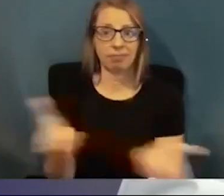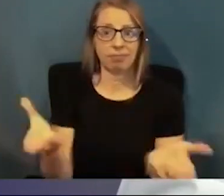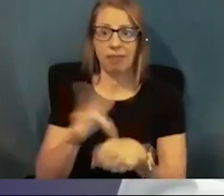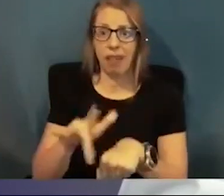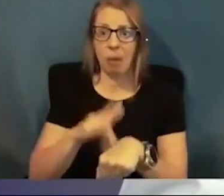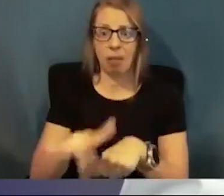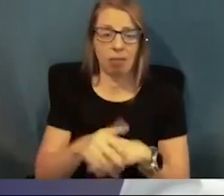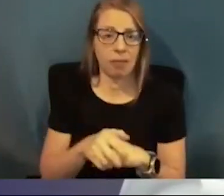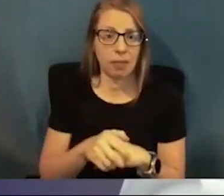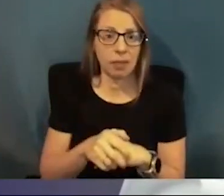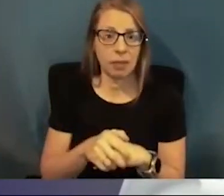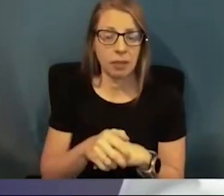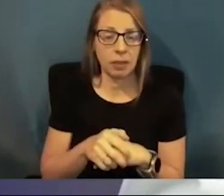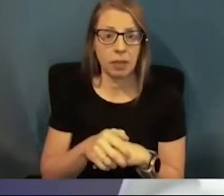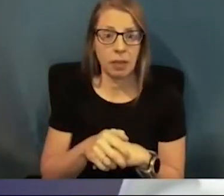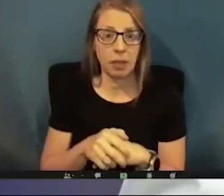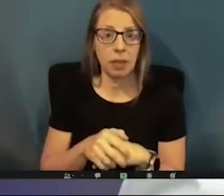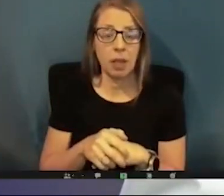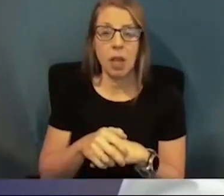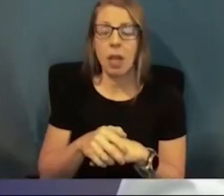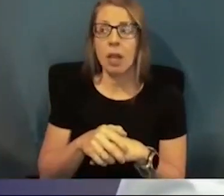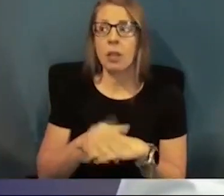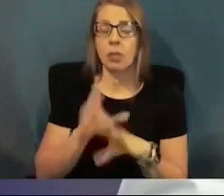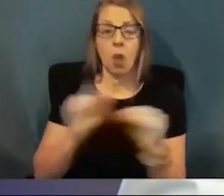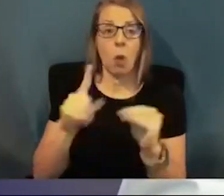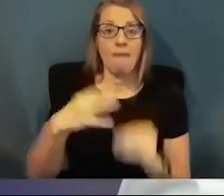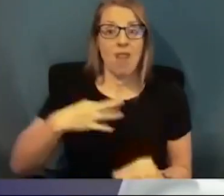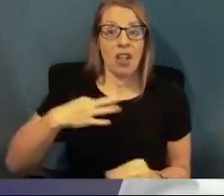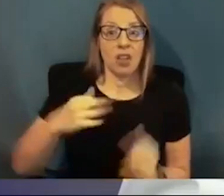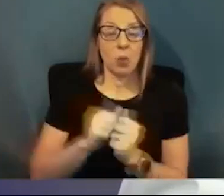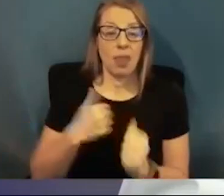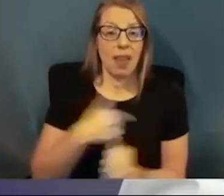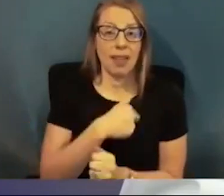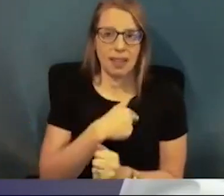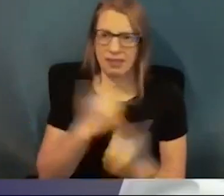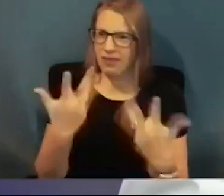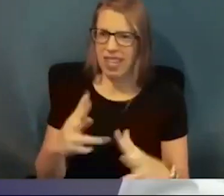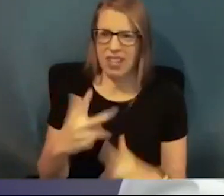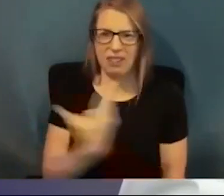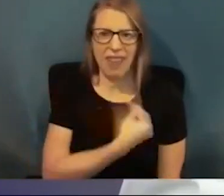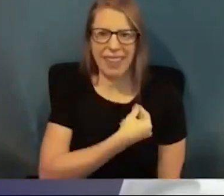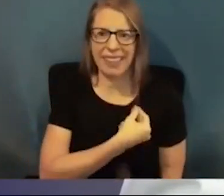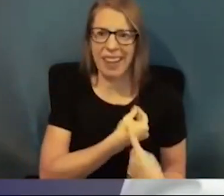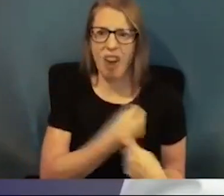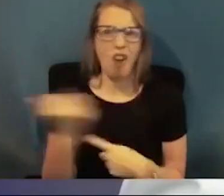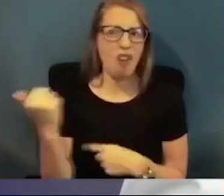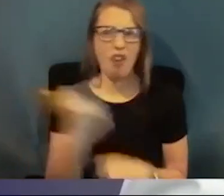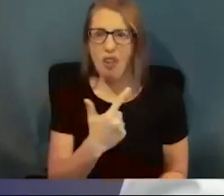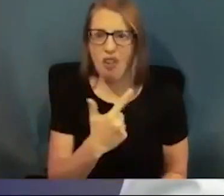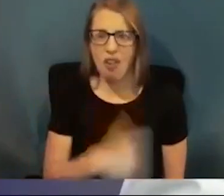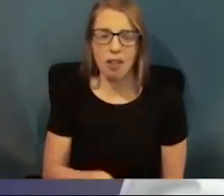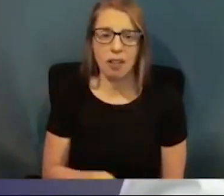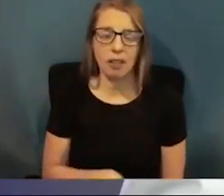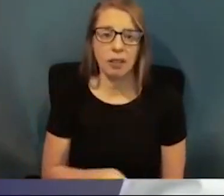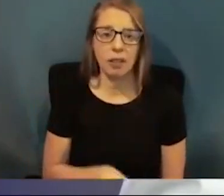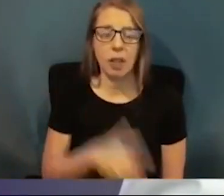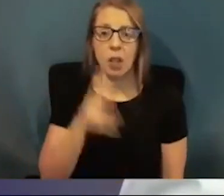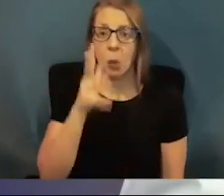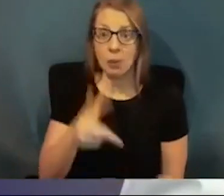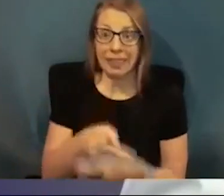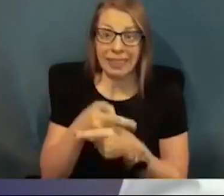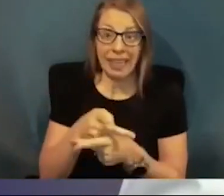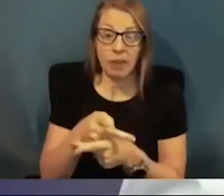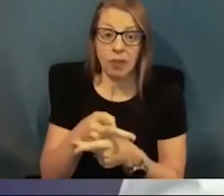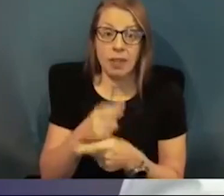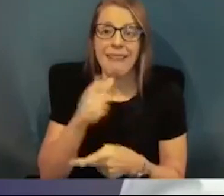anybody that volunteers with us that is not vaccinated. In fact, we would be very careful probably not to